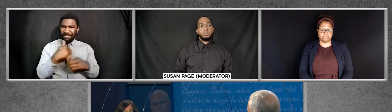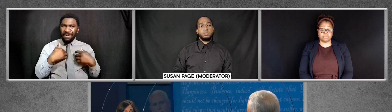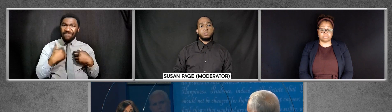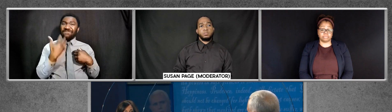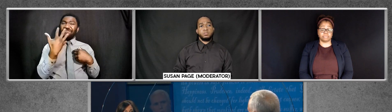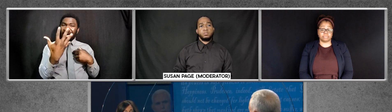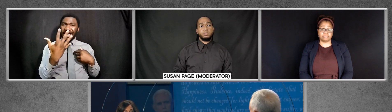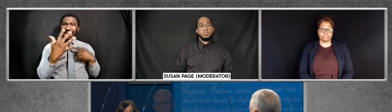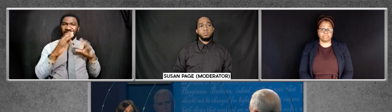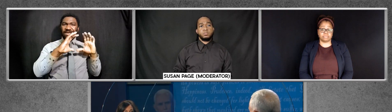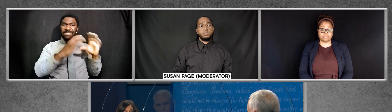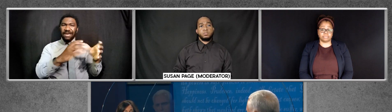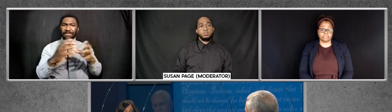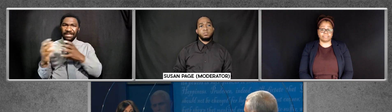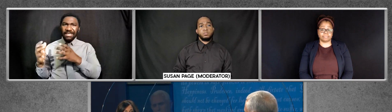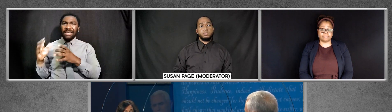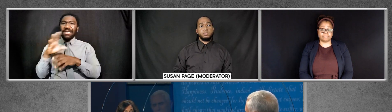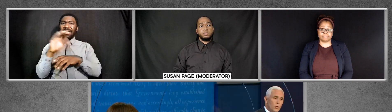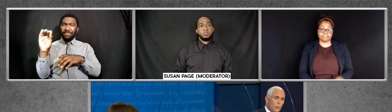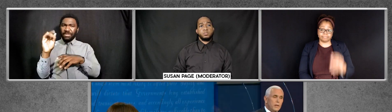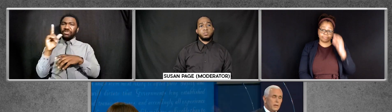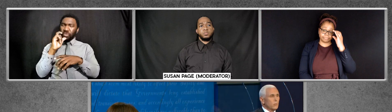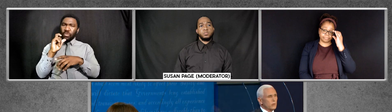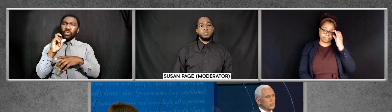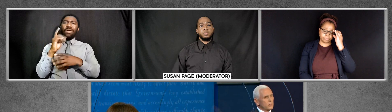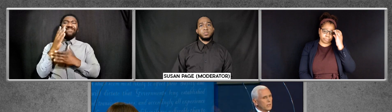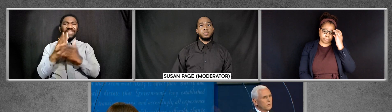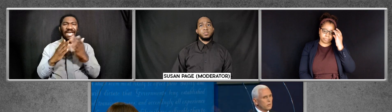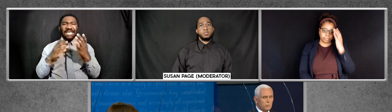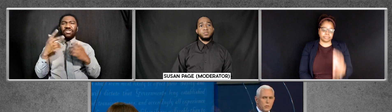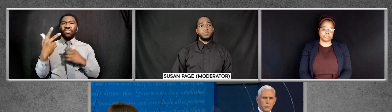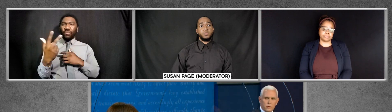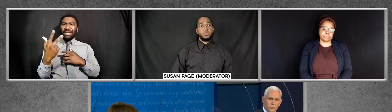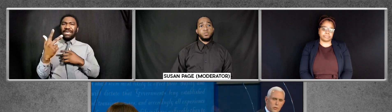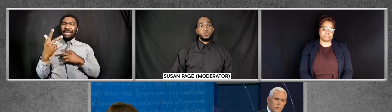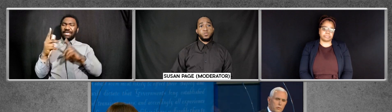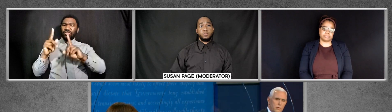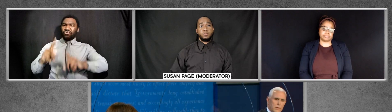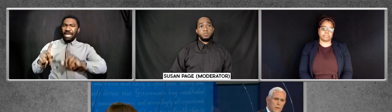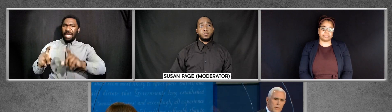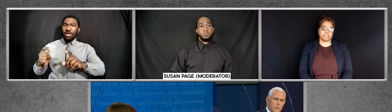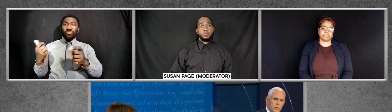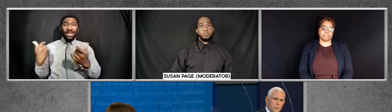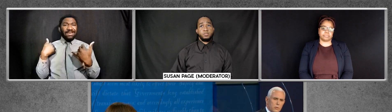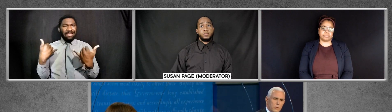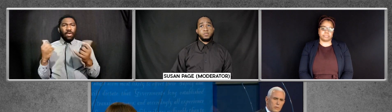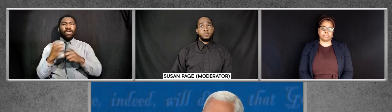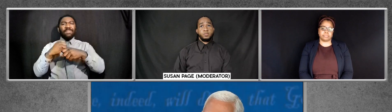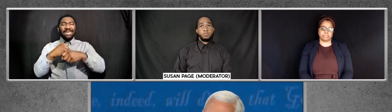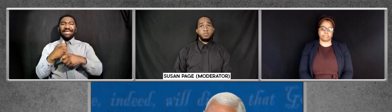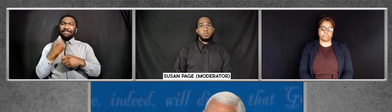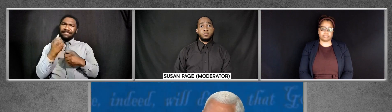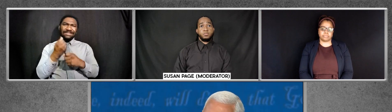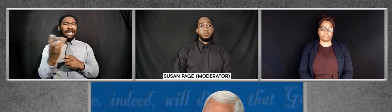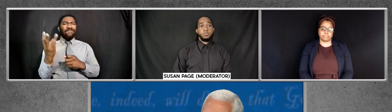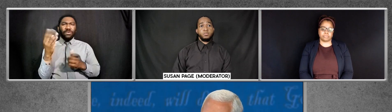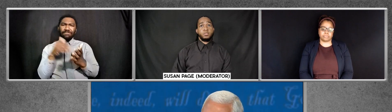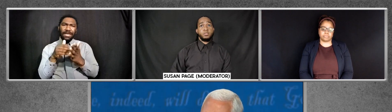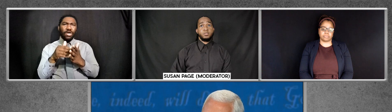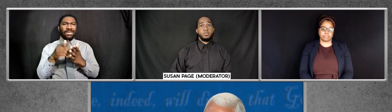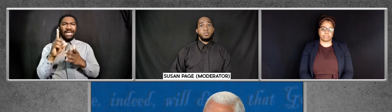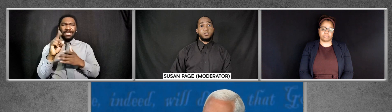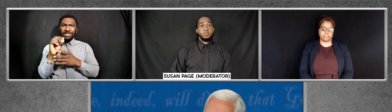in phase 3 clinical trials, and we're right now producing tens of millions of doses. So the